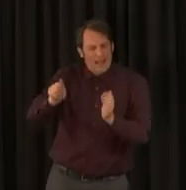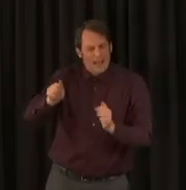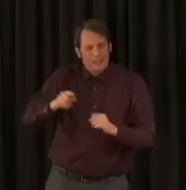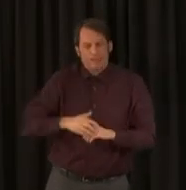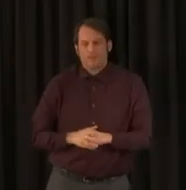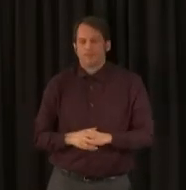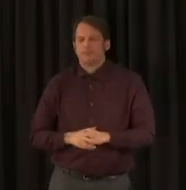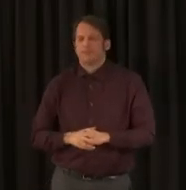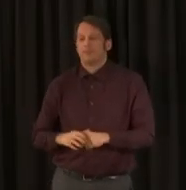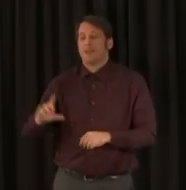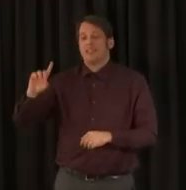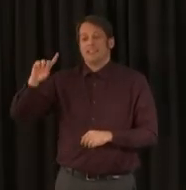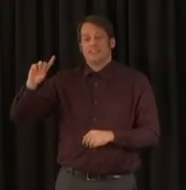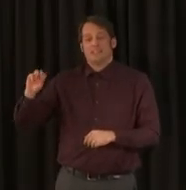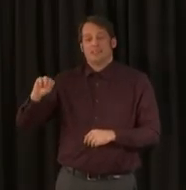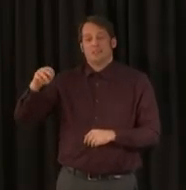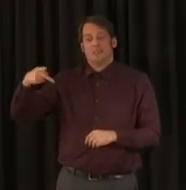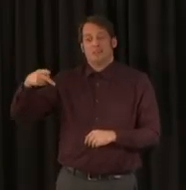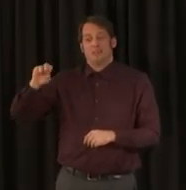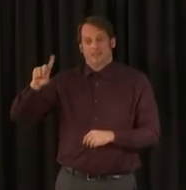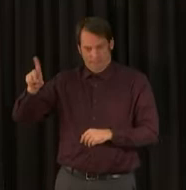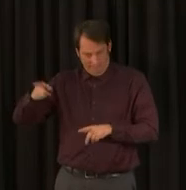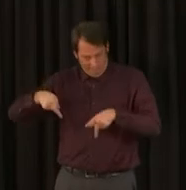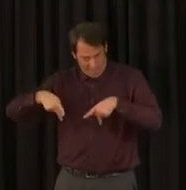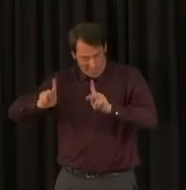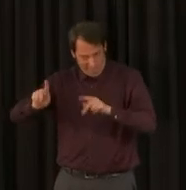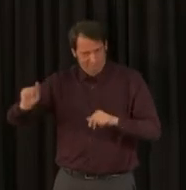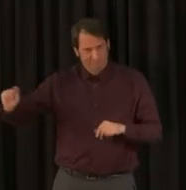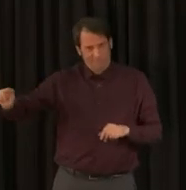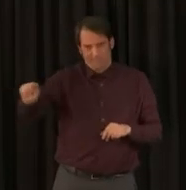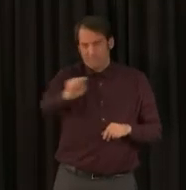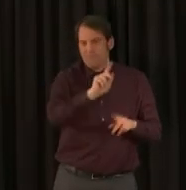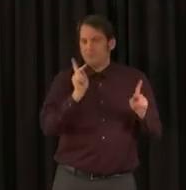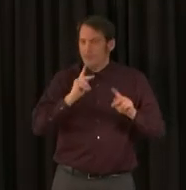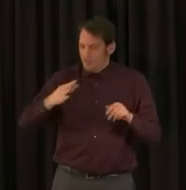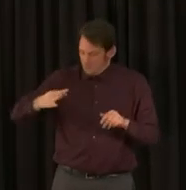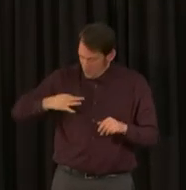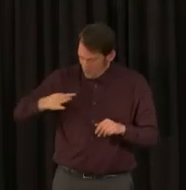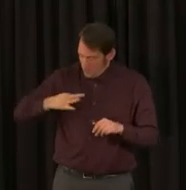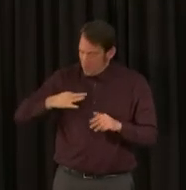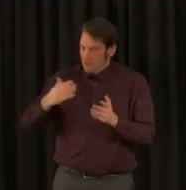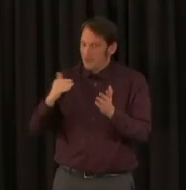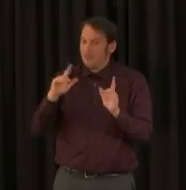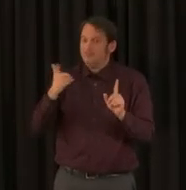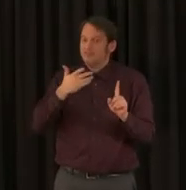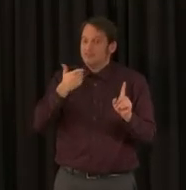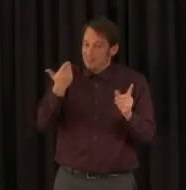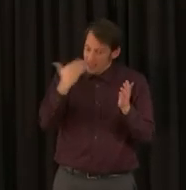and allowing for those individuals to apply at